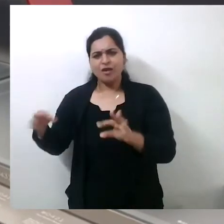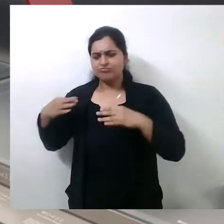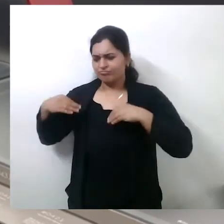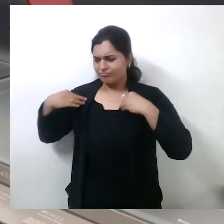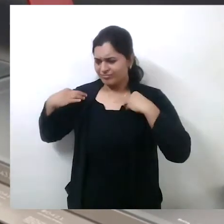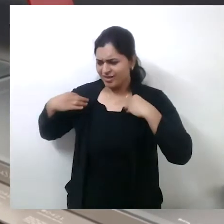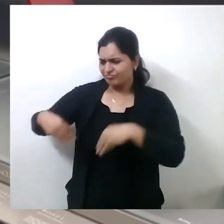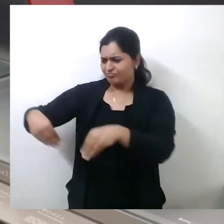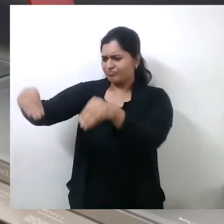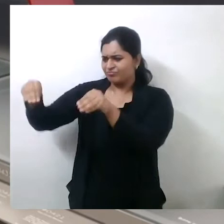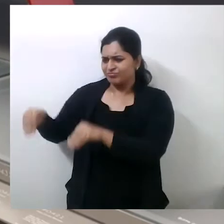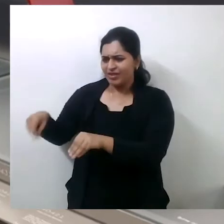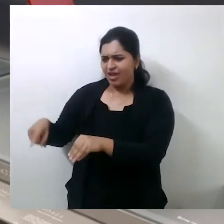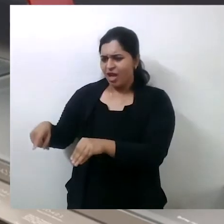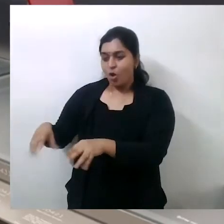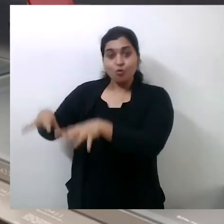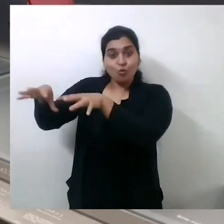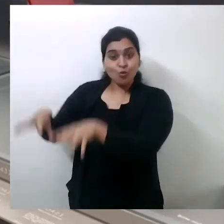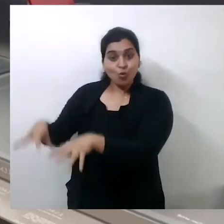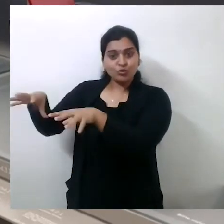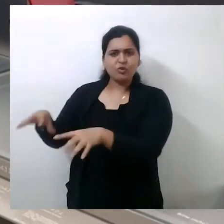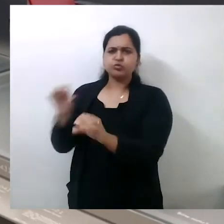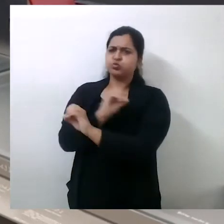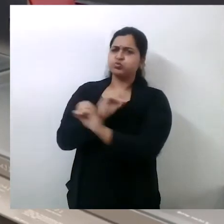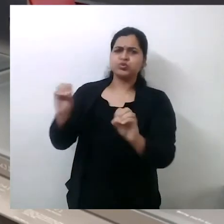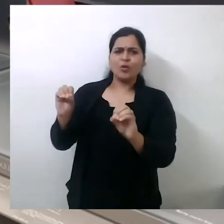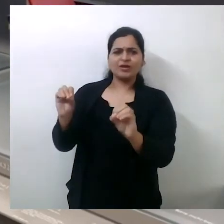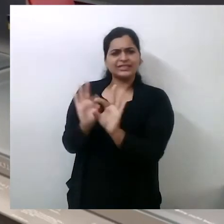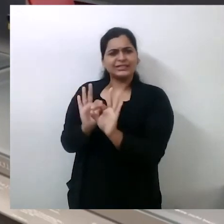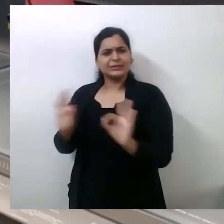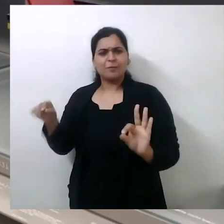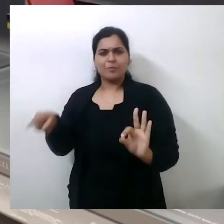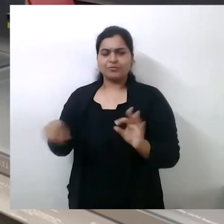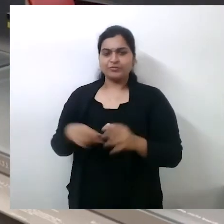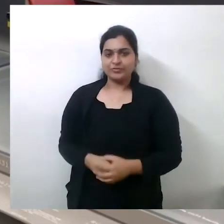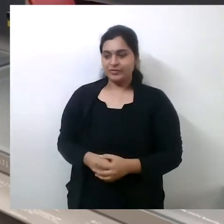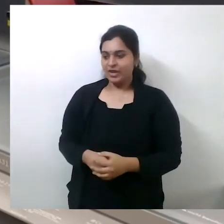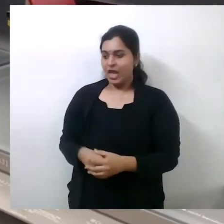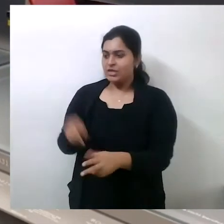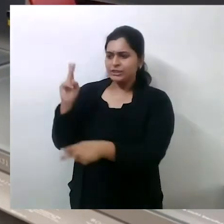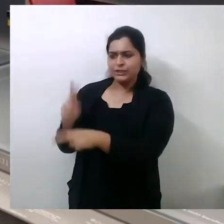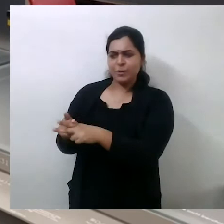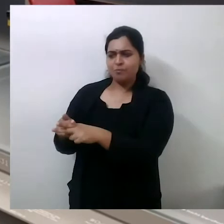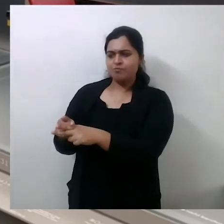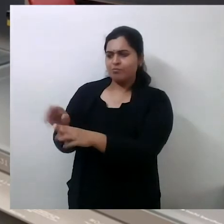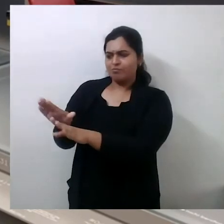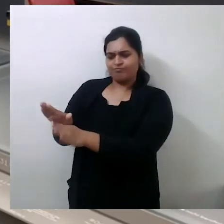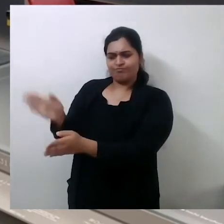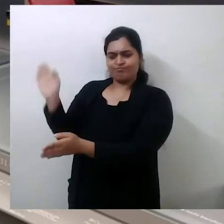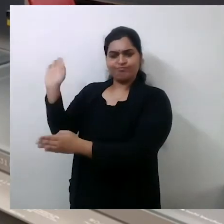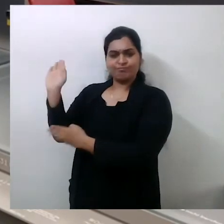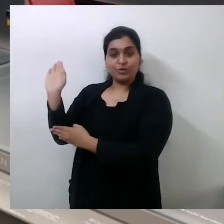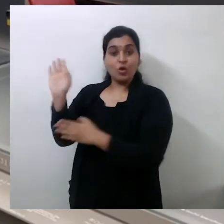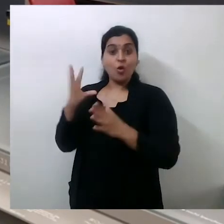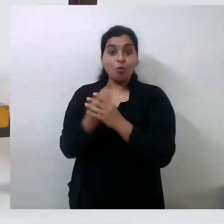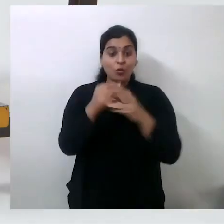offered by any type of upholstery. It is a chair that is stripped to its main structure, consisting basically of